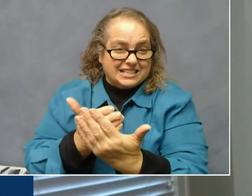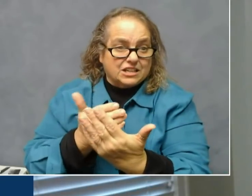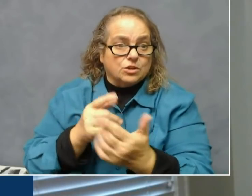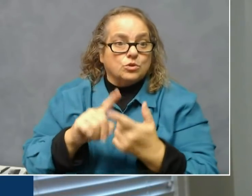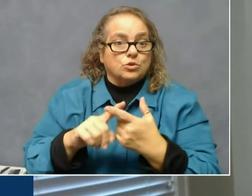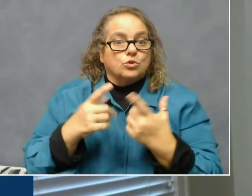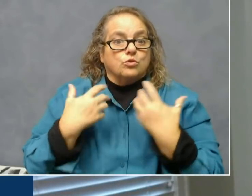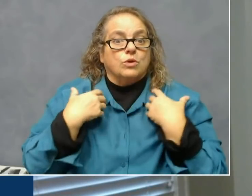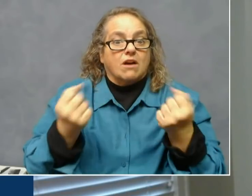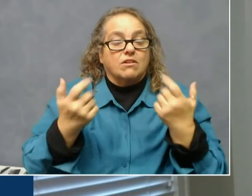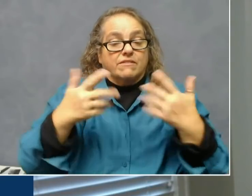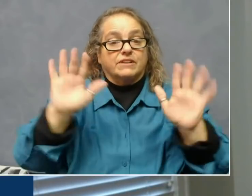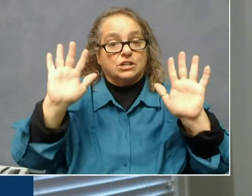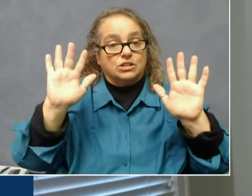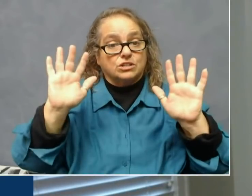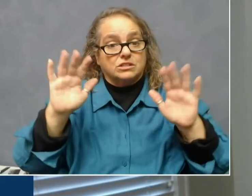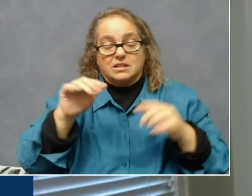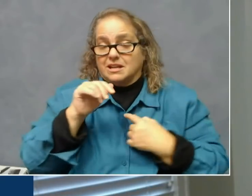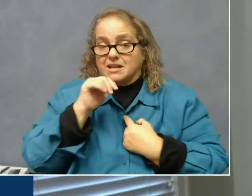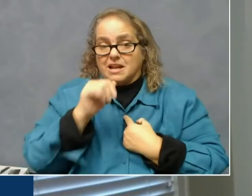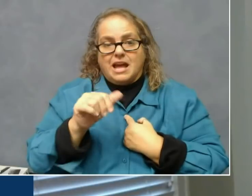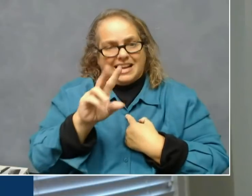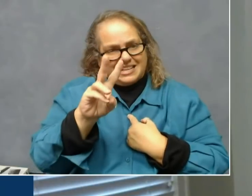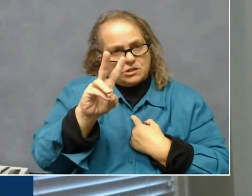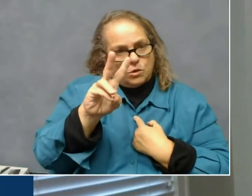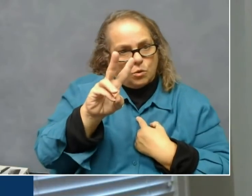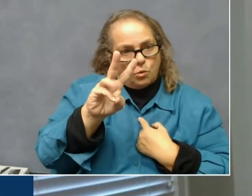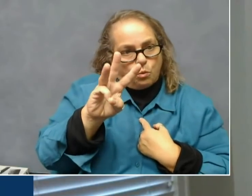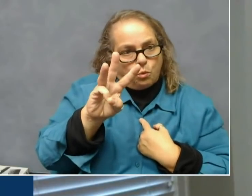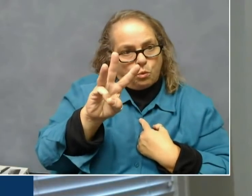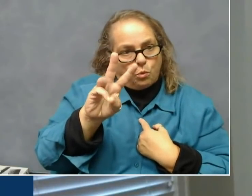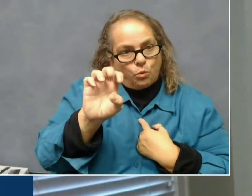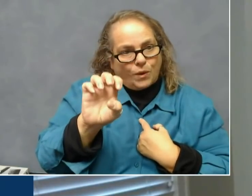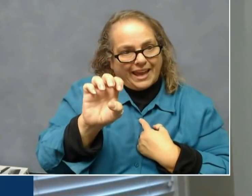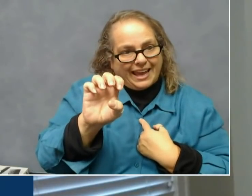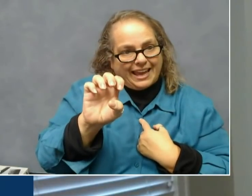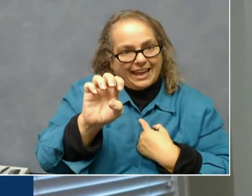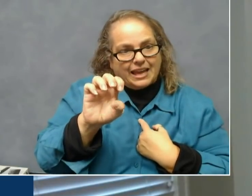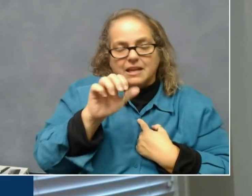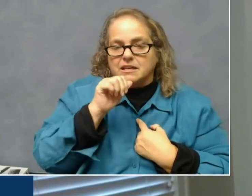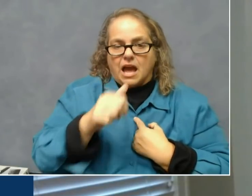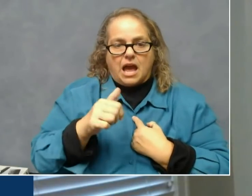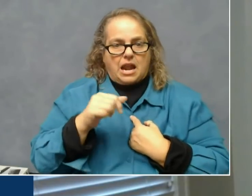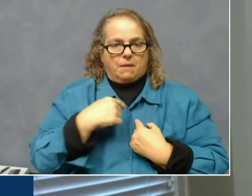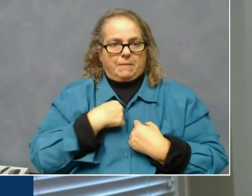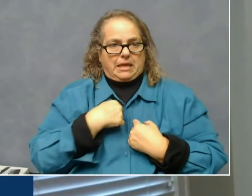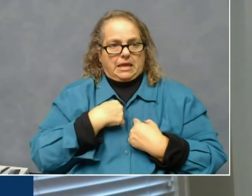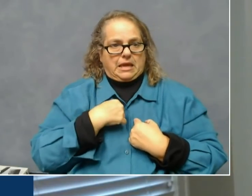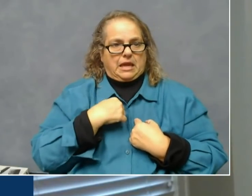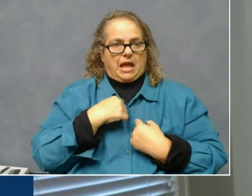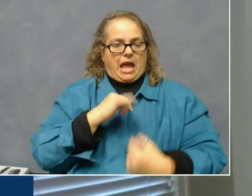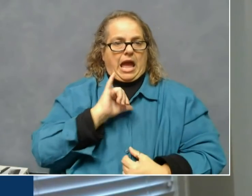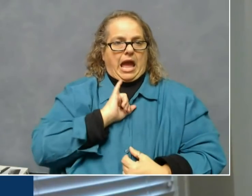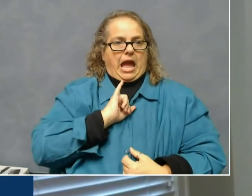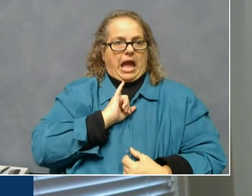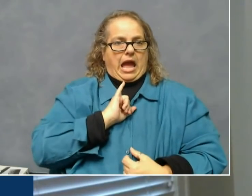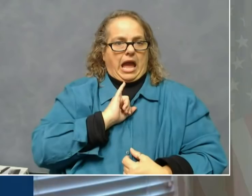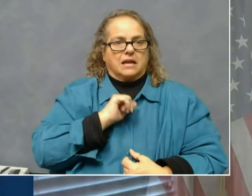and me. We are all in this together, and together we will do much better. Thank you very much. And Governor Beshear, back to you.